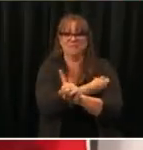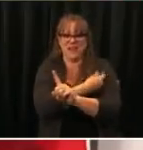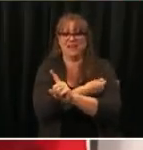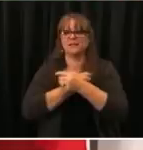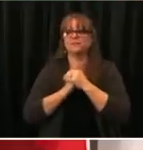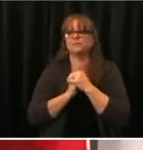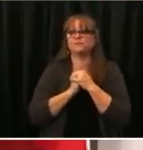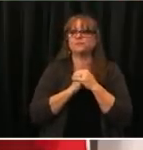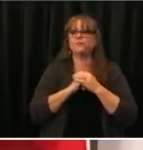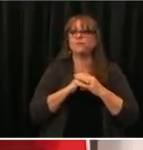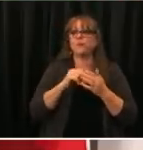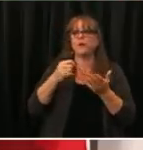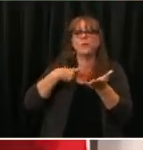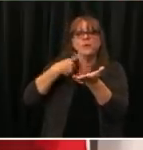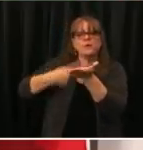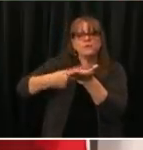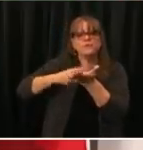about vaccine